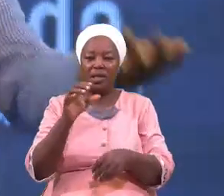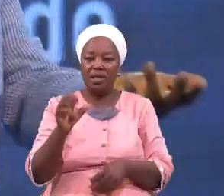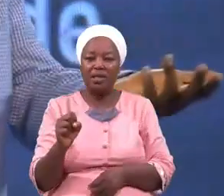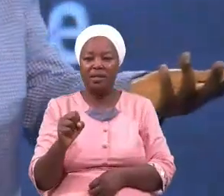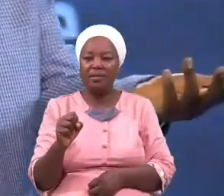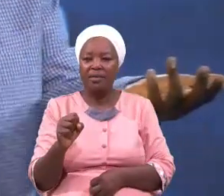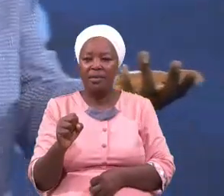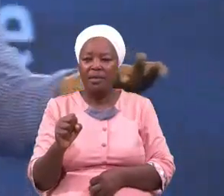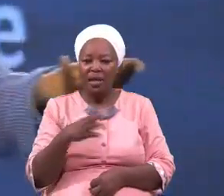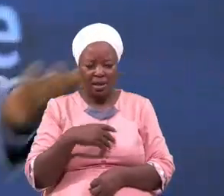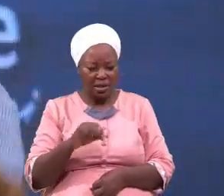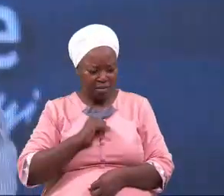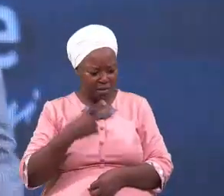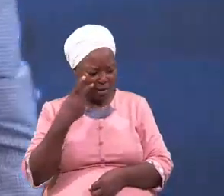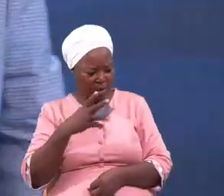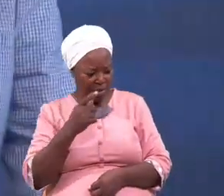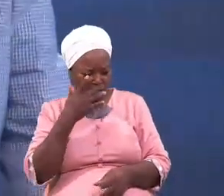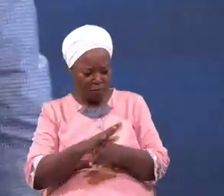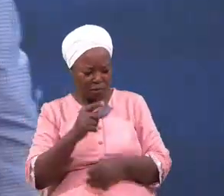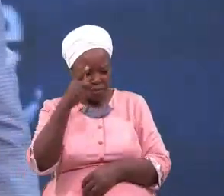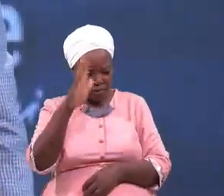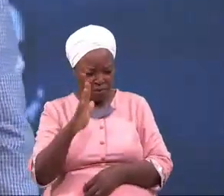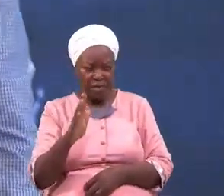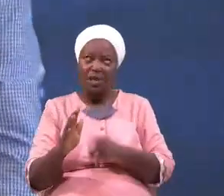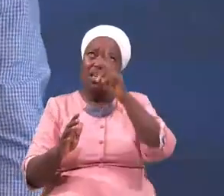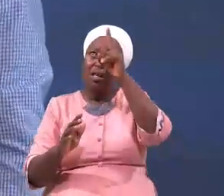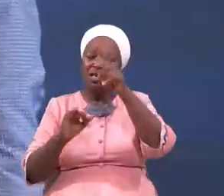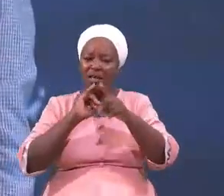And look at the promise of God. He is a faithful God.